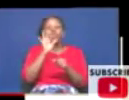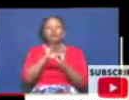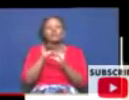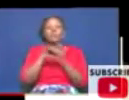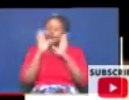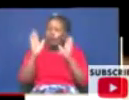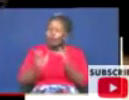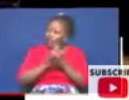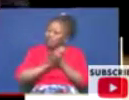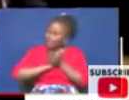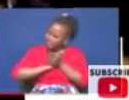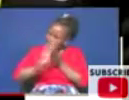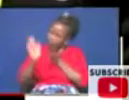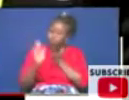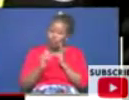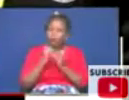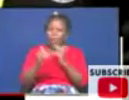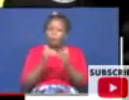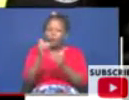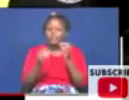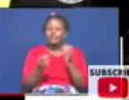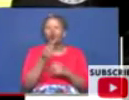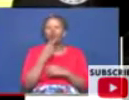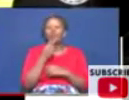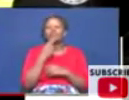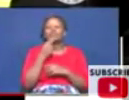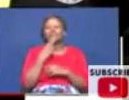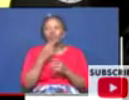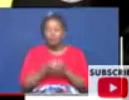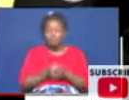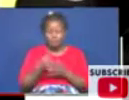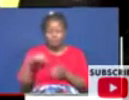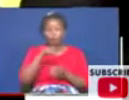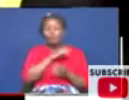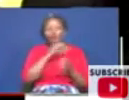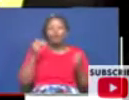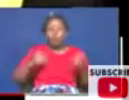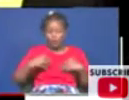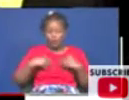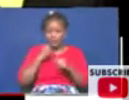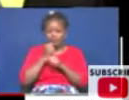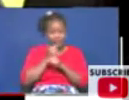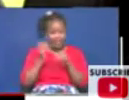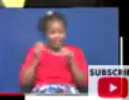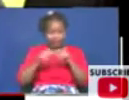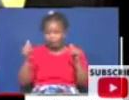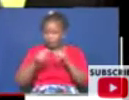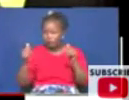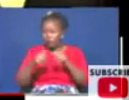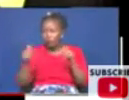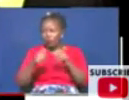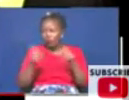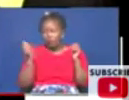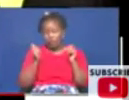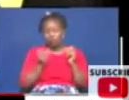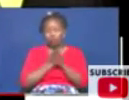transparent process on Tuesday. So we've really done very well in as far as materials